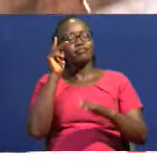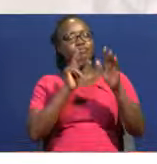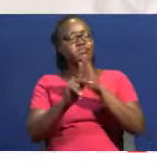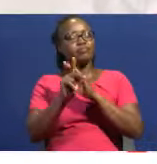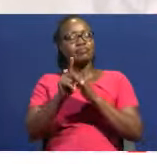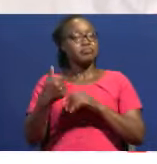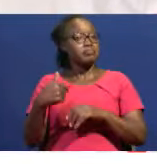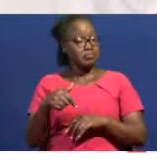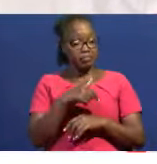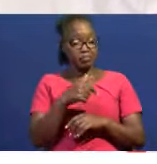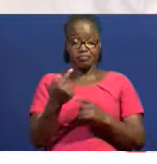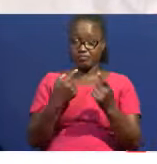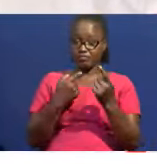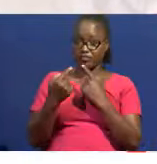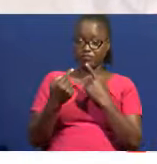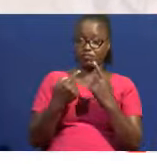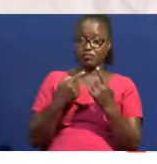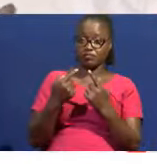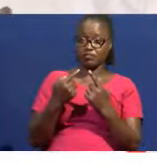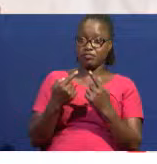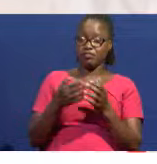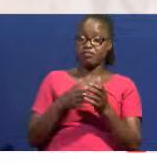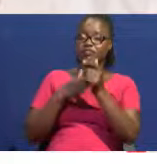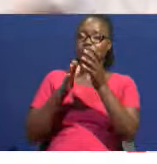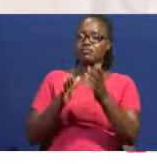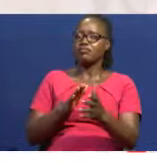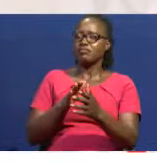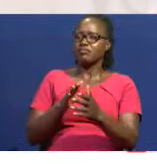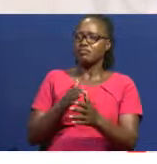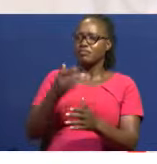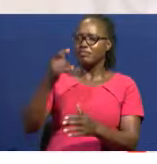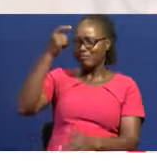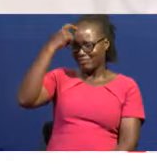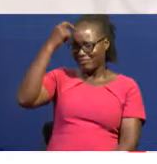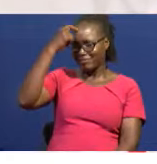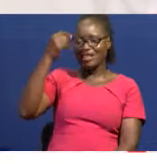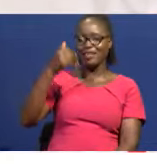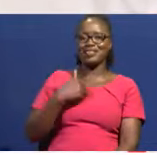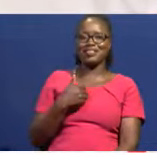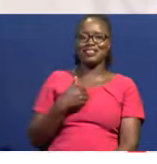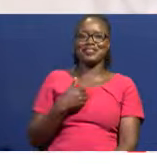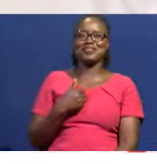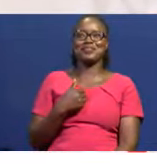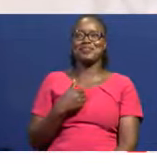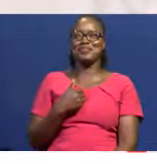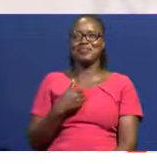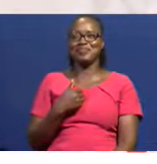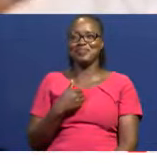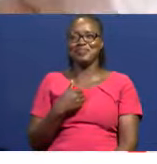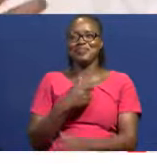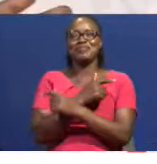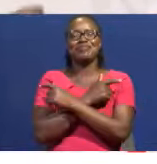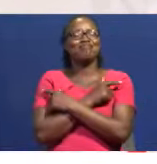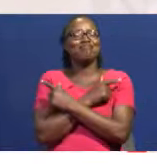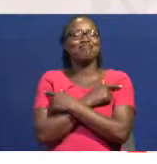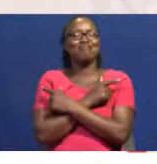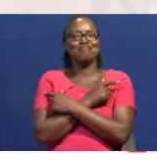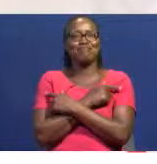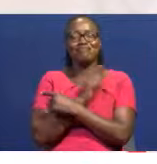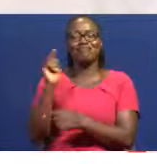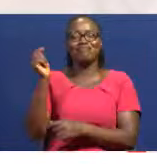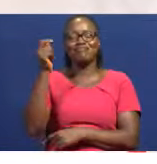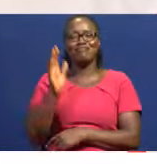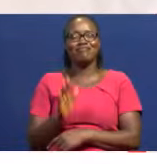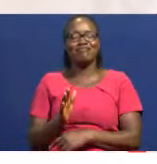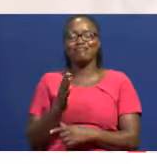Professionals wetu tunaongea. Hao viongozi wale wako na akili. Na wanapenda na wanapenda watu